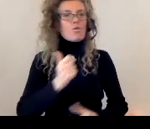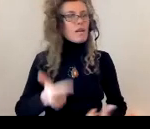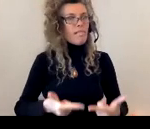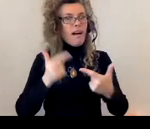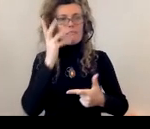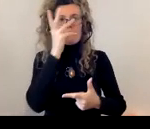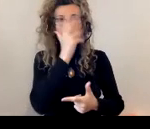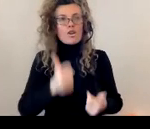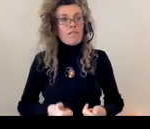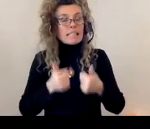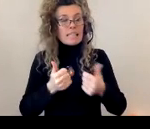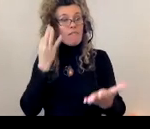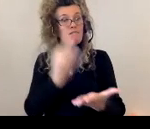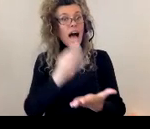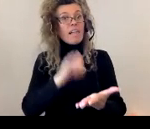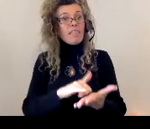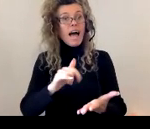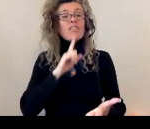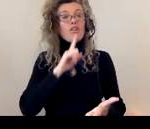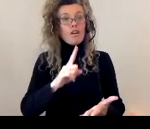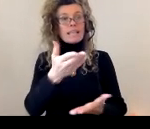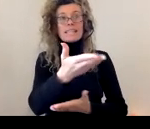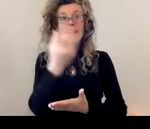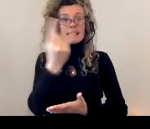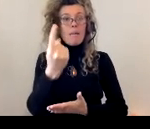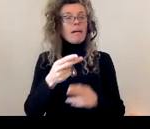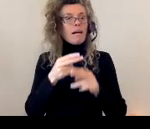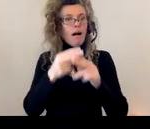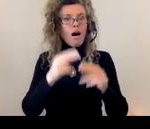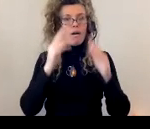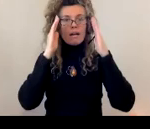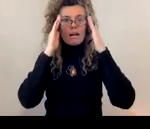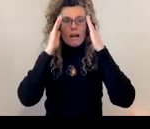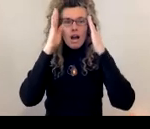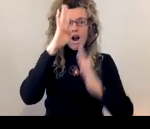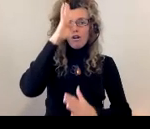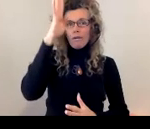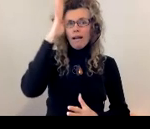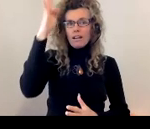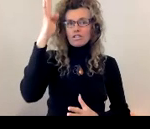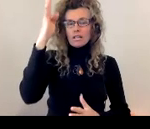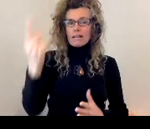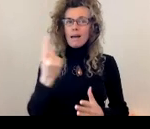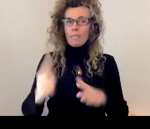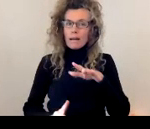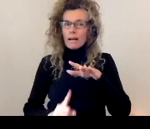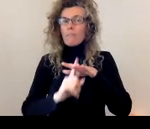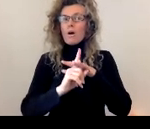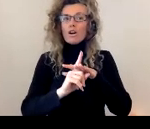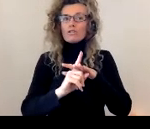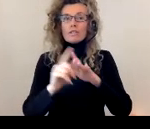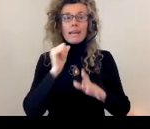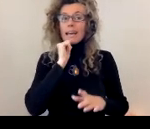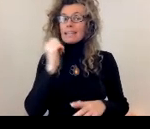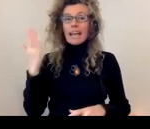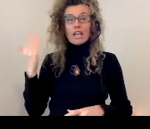existence is the fact that there is a thing called creation. Something emerges that didn't used to exist.